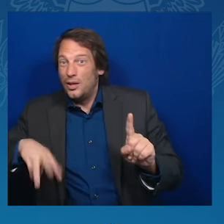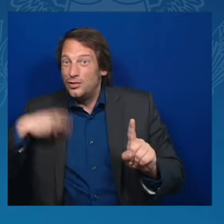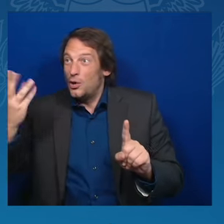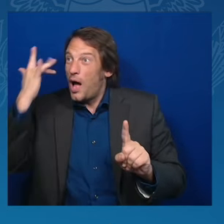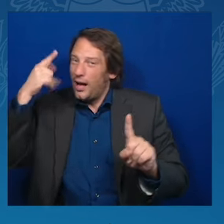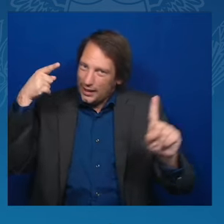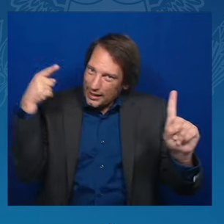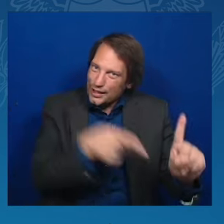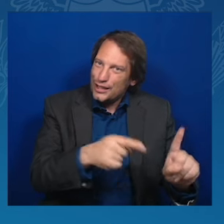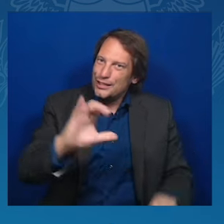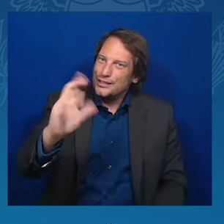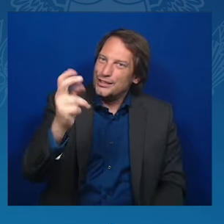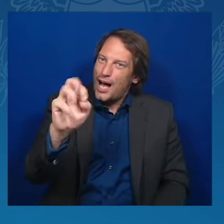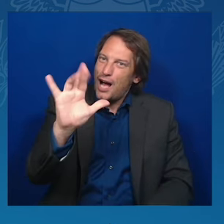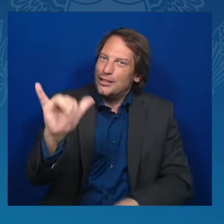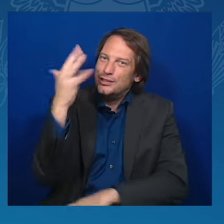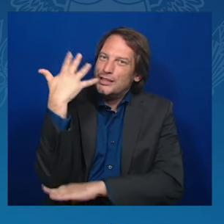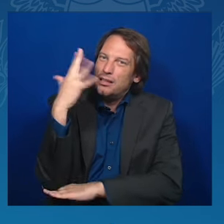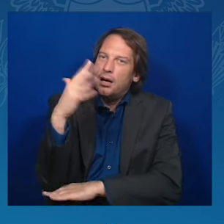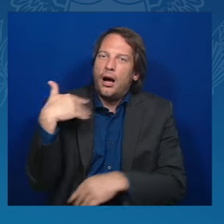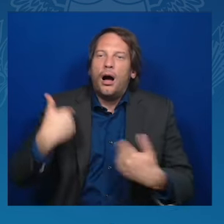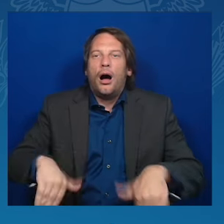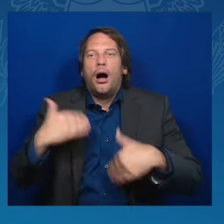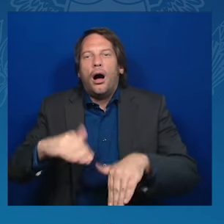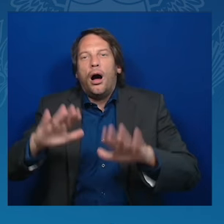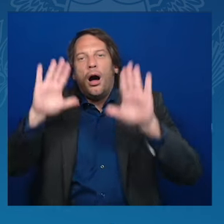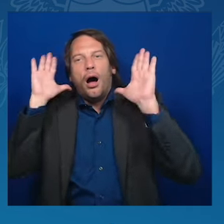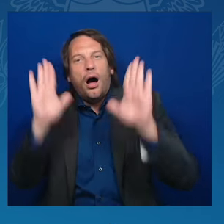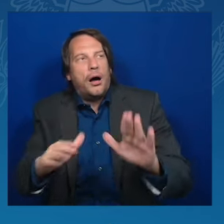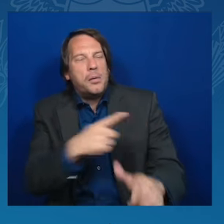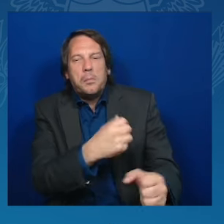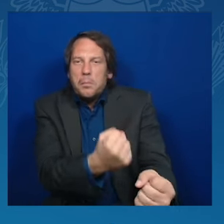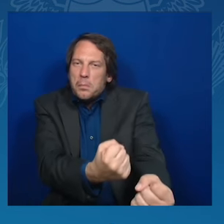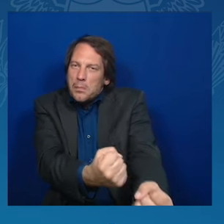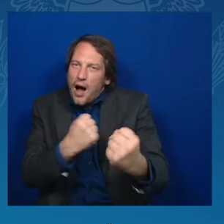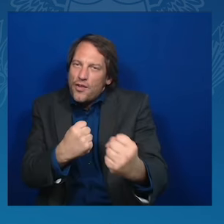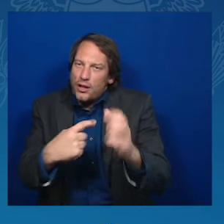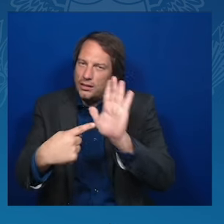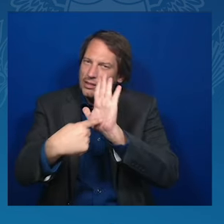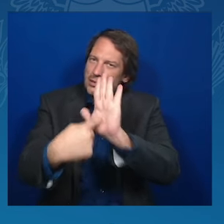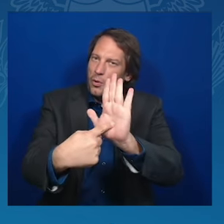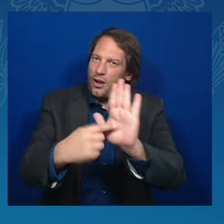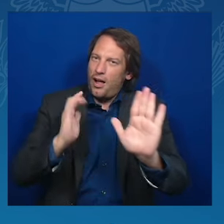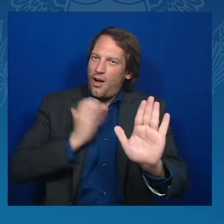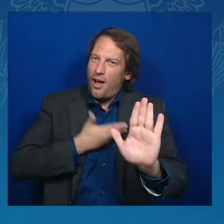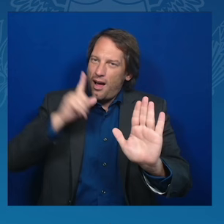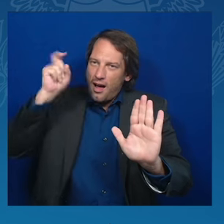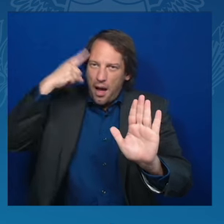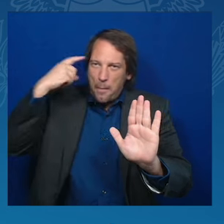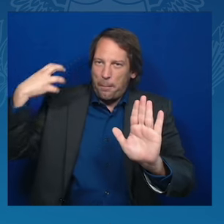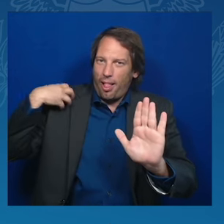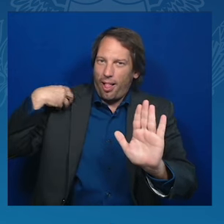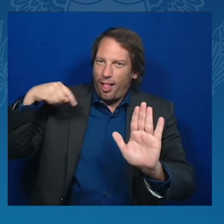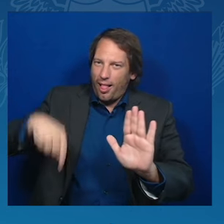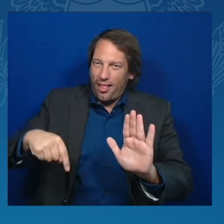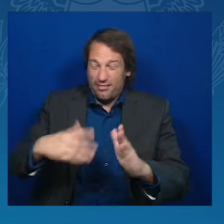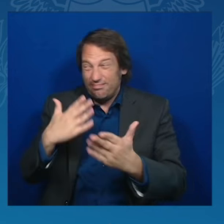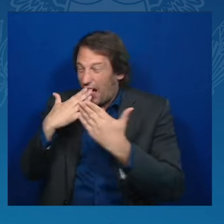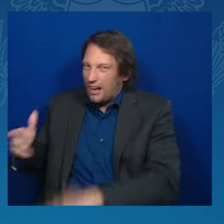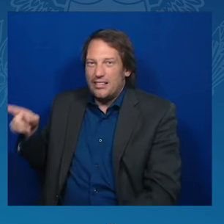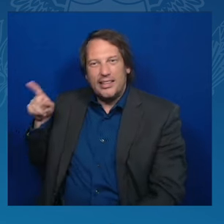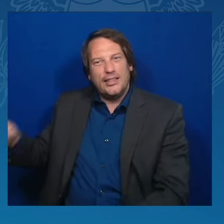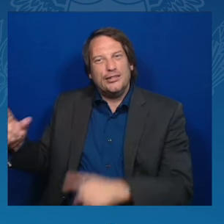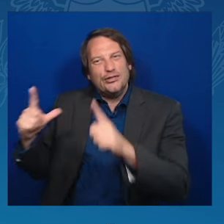symbols of our capital, and it's thanks to Japan. Over these past 3 years, we have